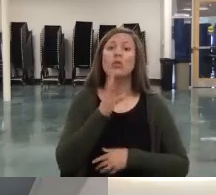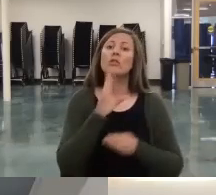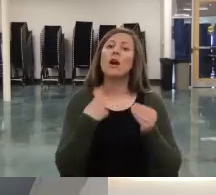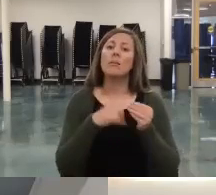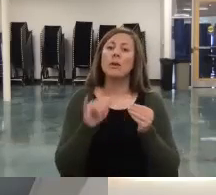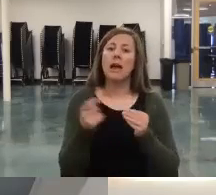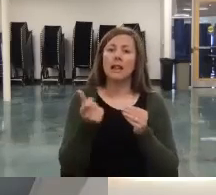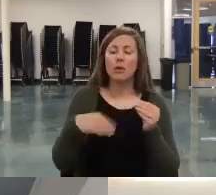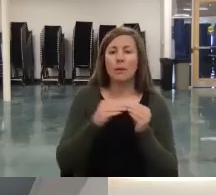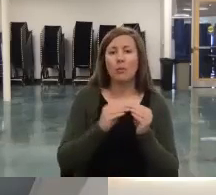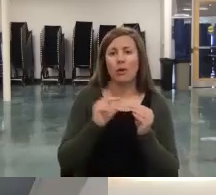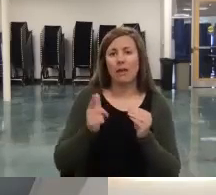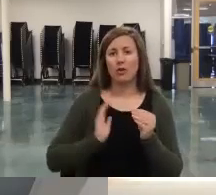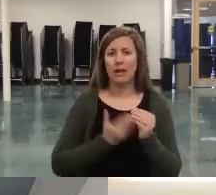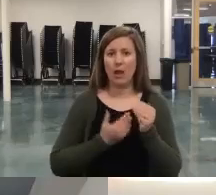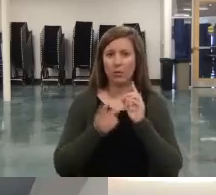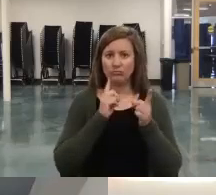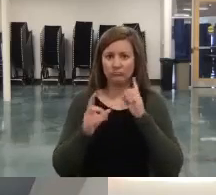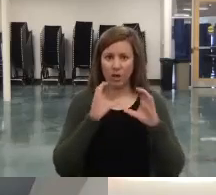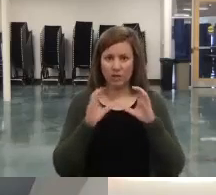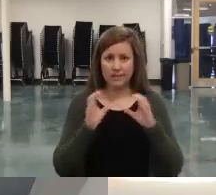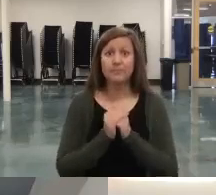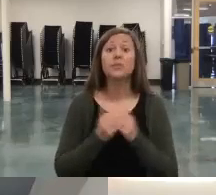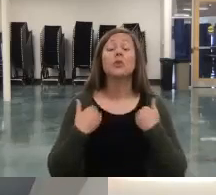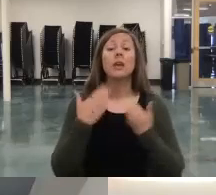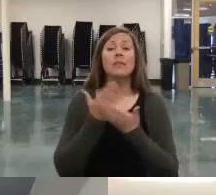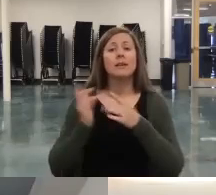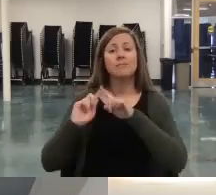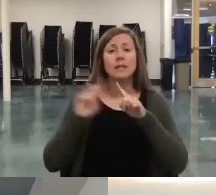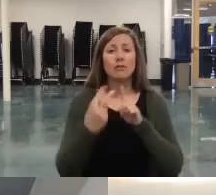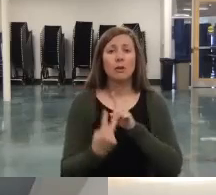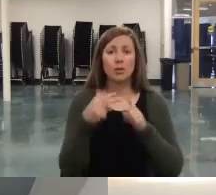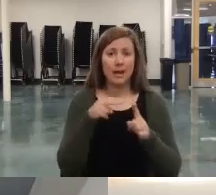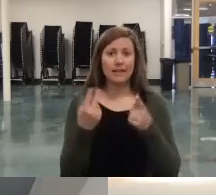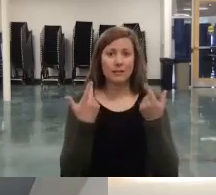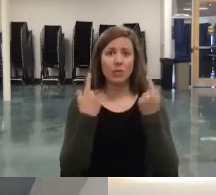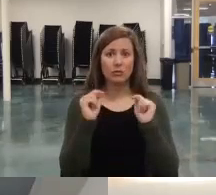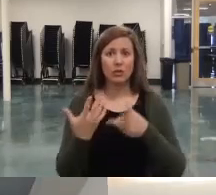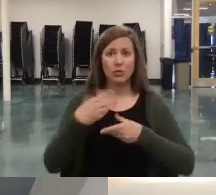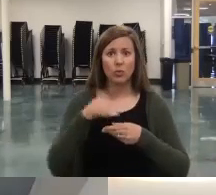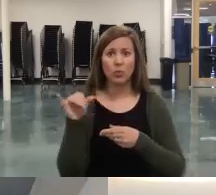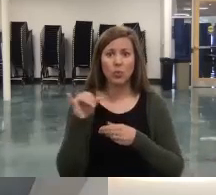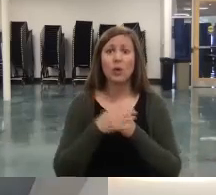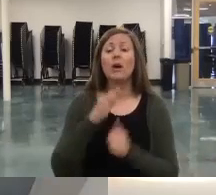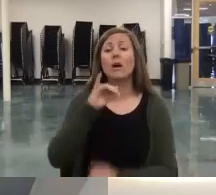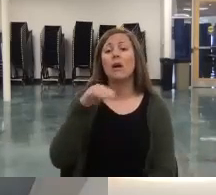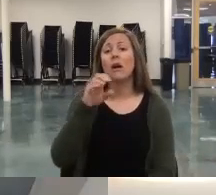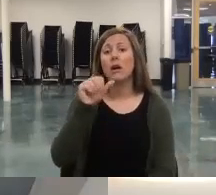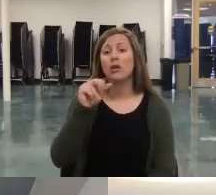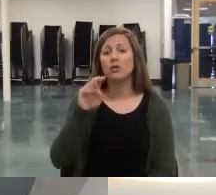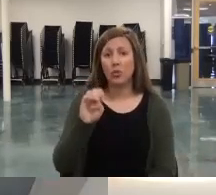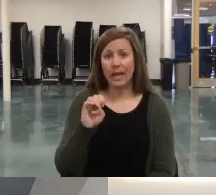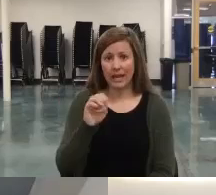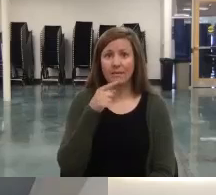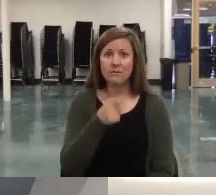later in the conversation. We've got some different perspectives that we tried to bring. Joanne brings the perspective of a local